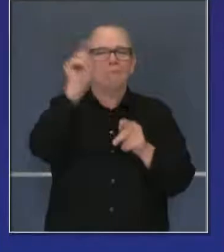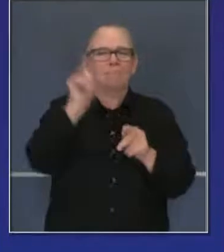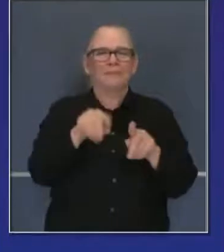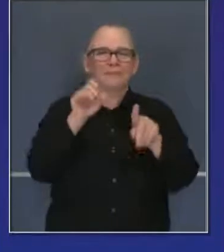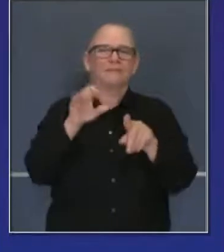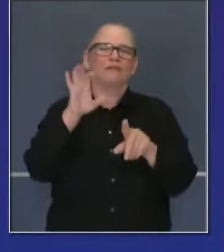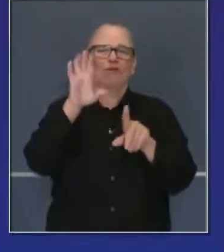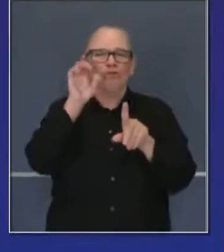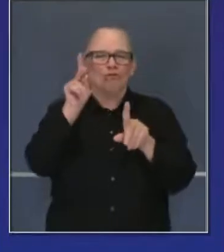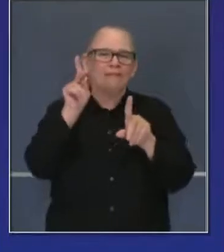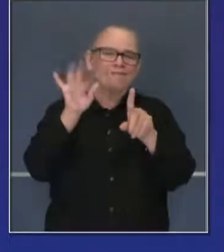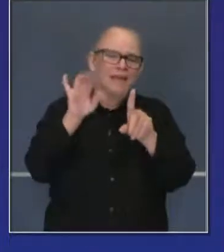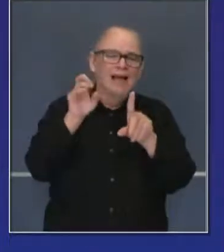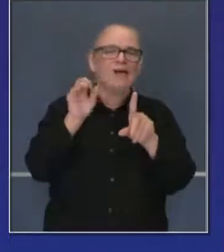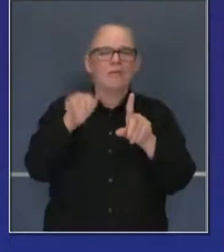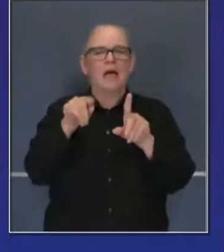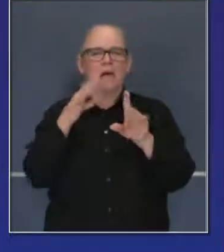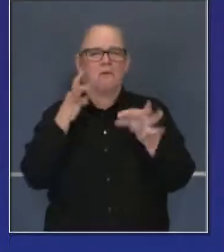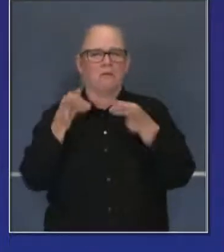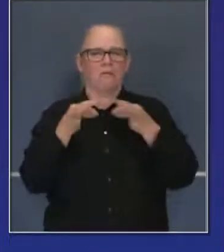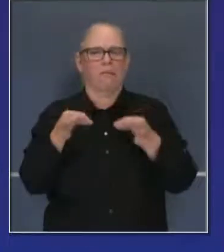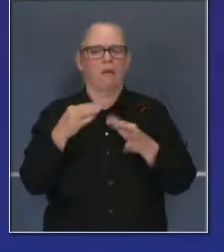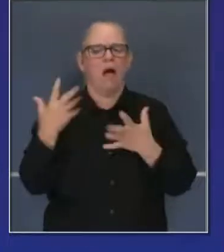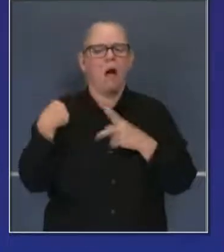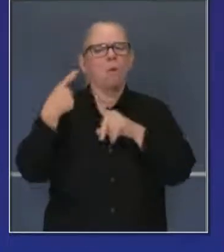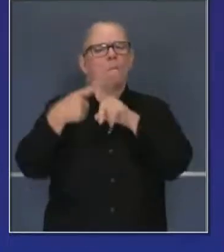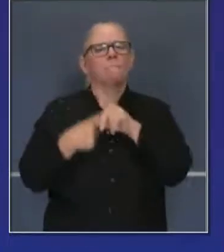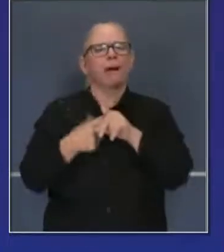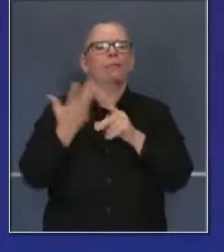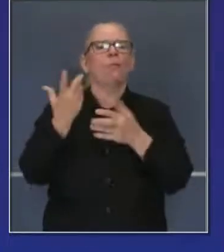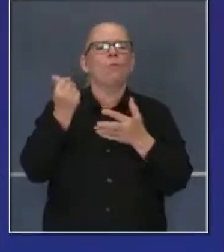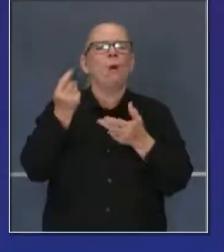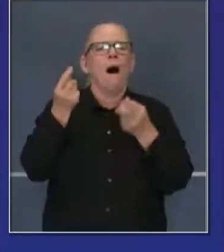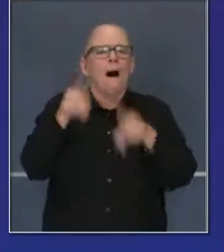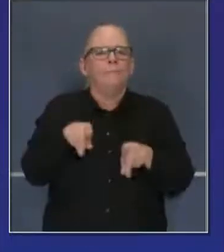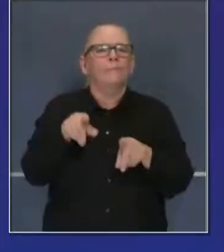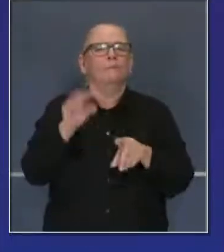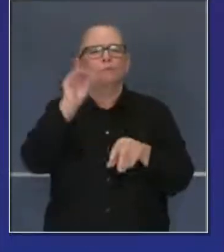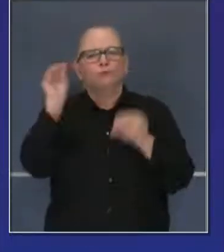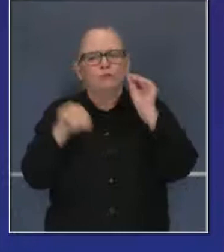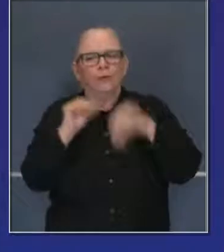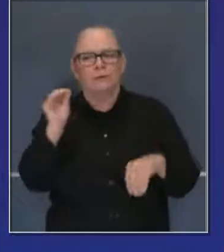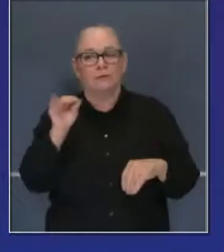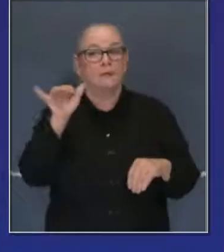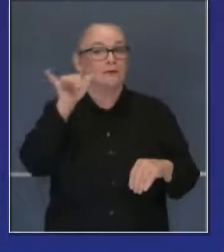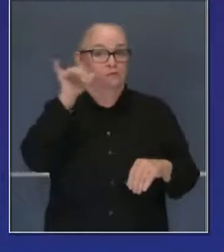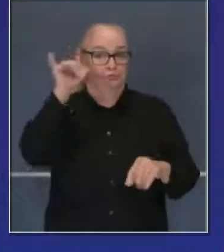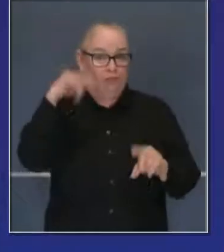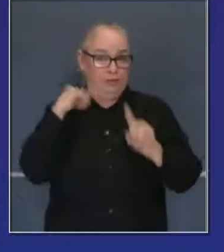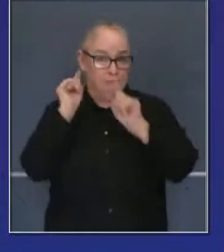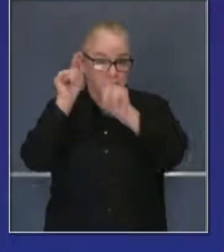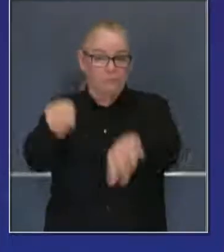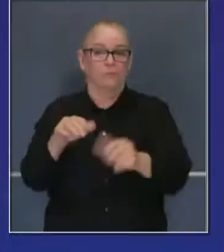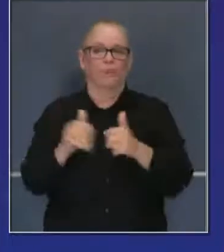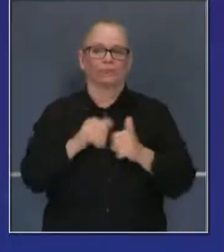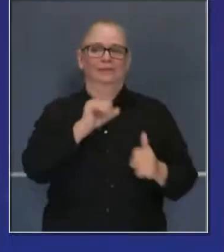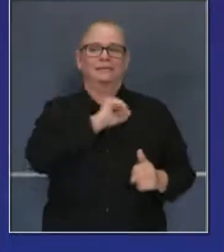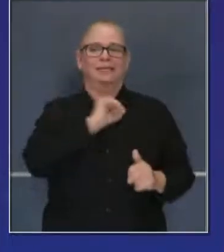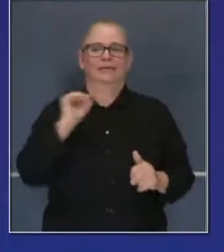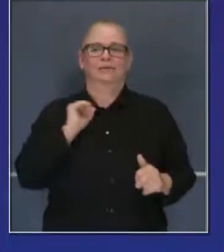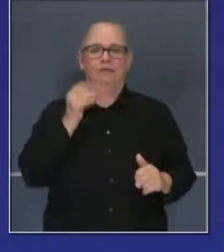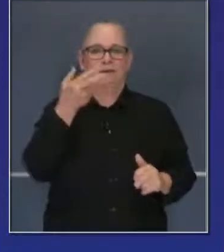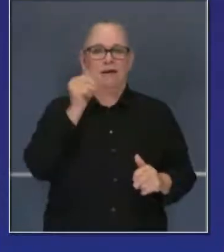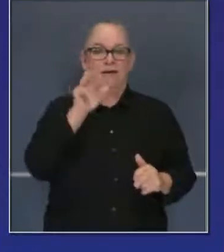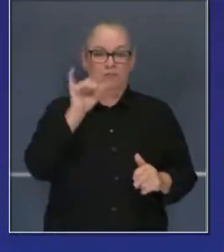again, have happened in just the last 30 days in the state. We were out there yesterday with Senator Harris in